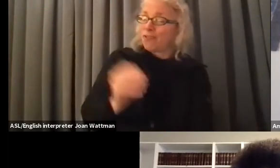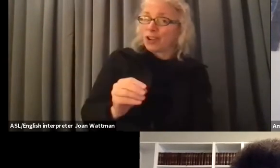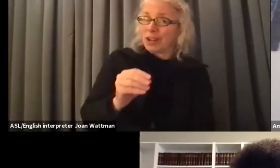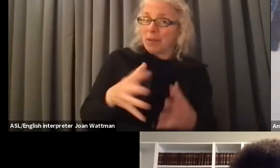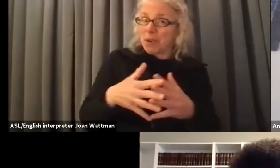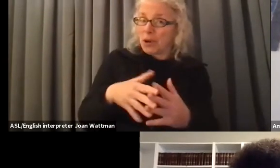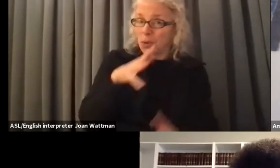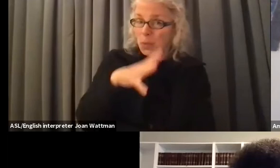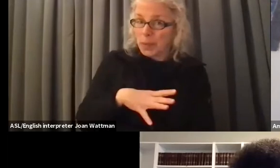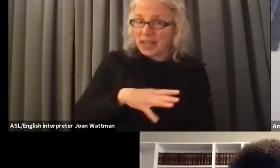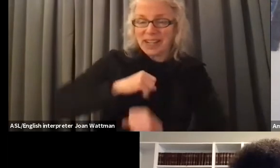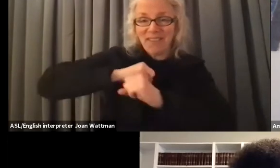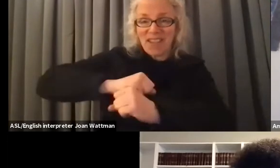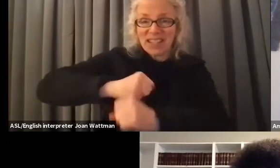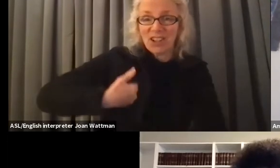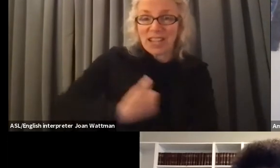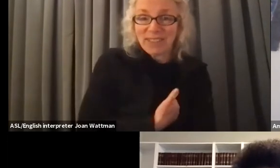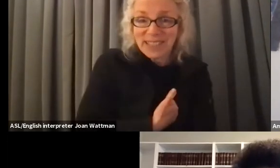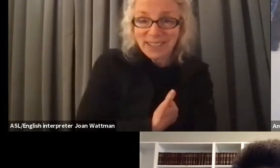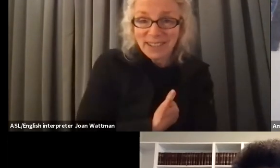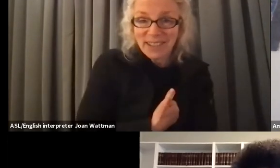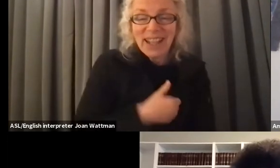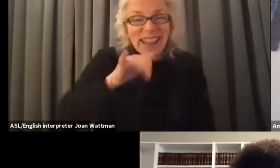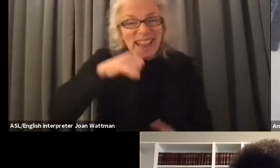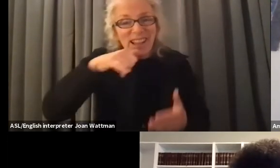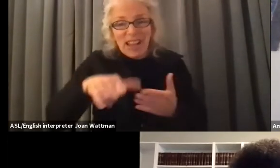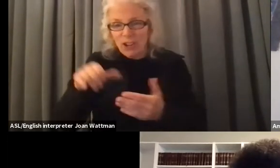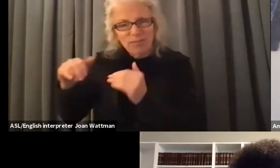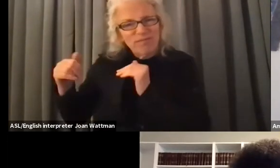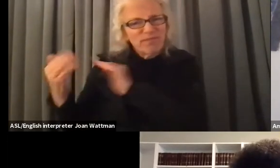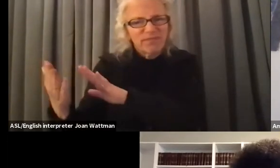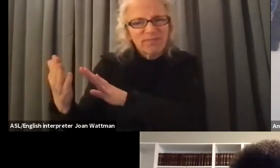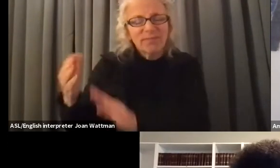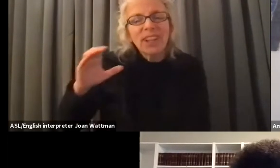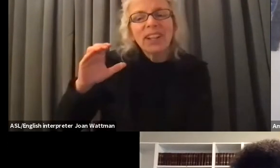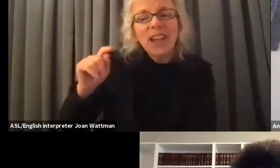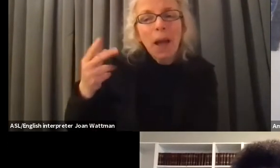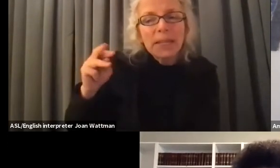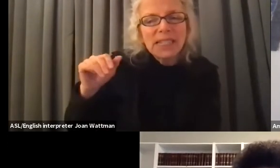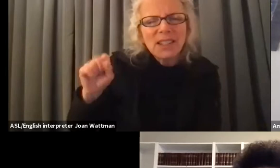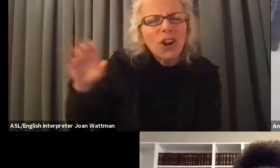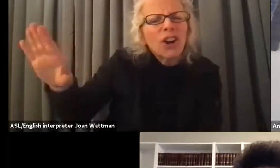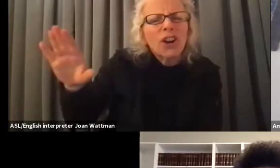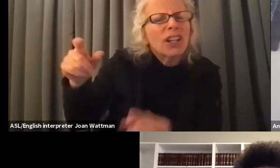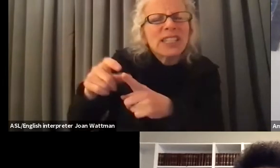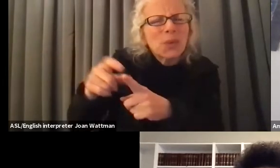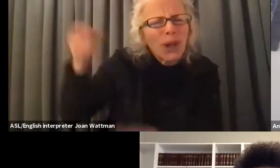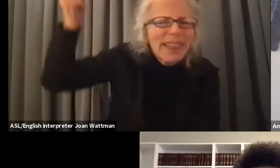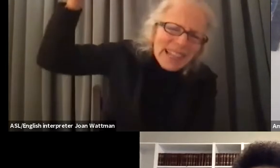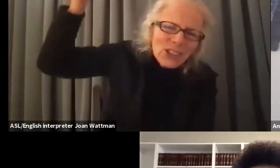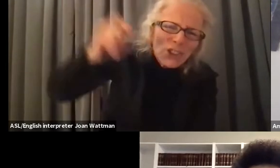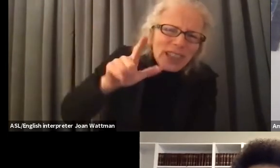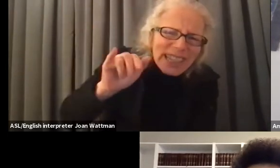of Ourselves. This letter challenged Thomas's sexist invoking of lynching and insisted that